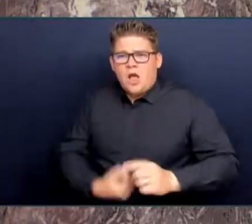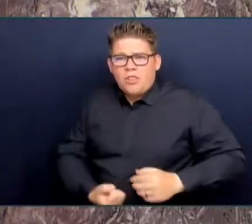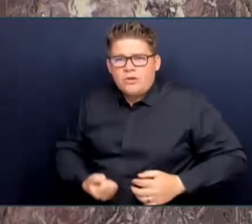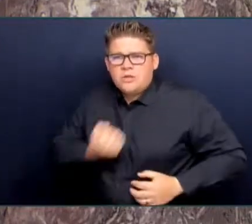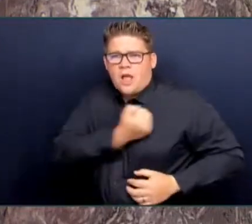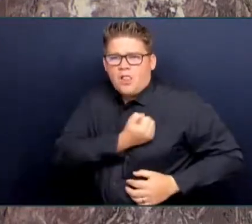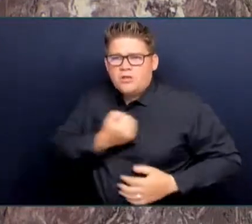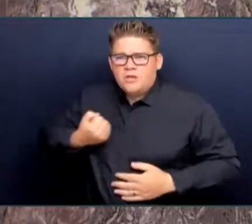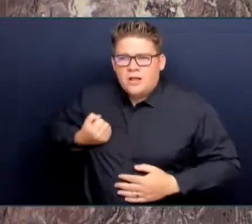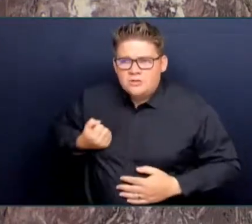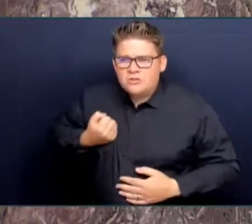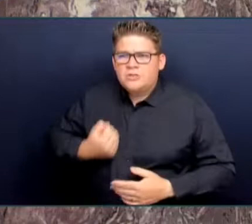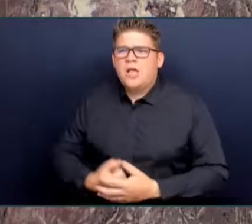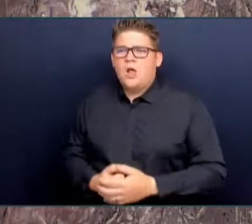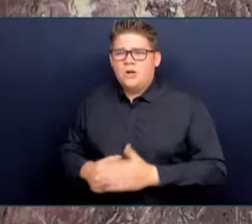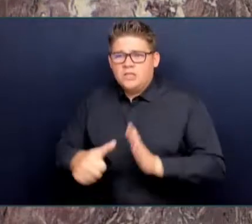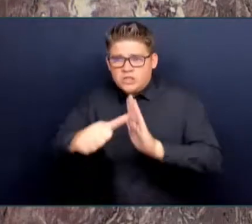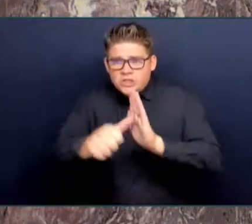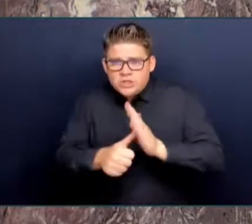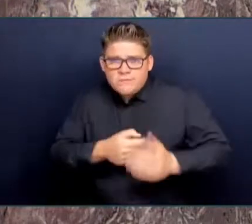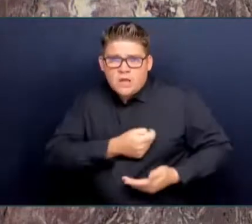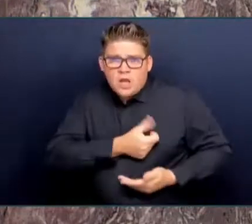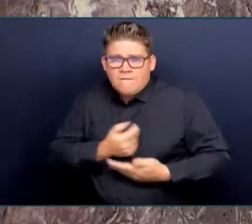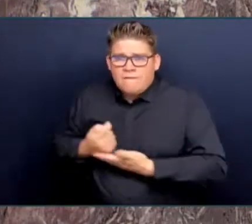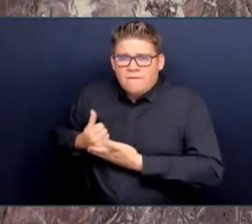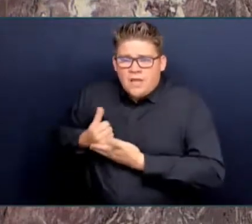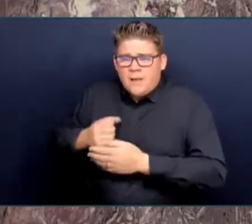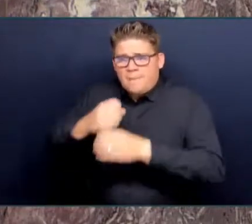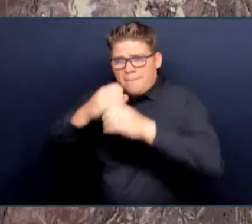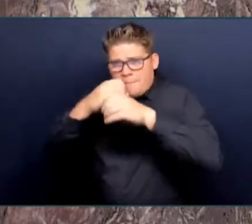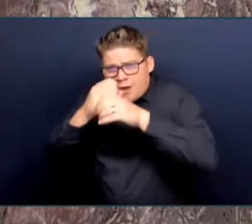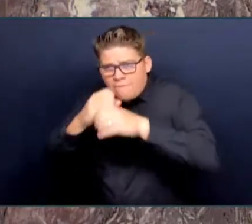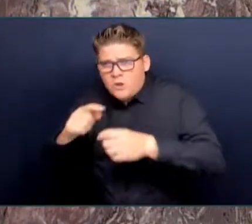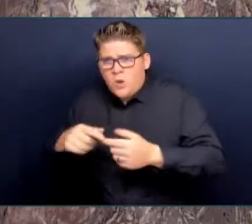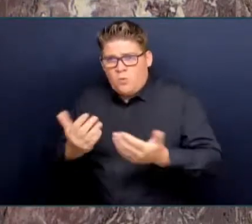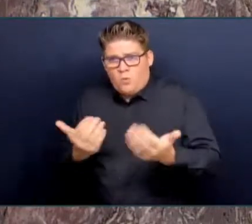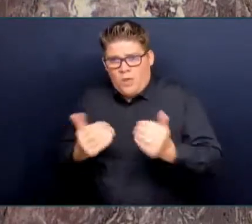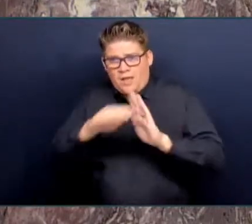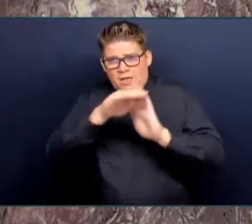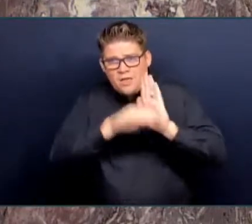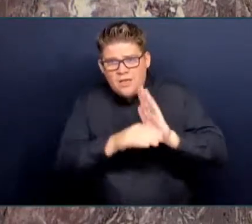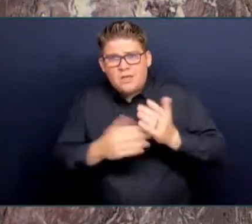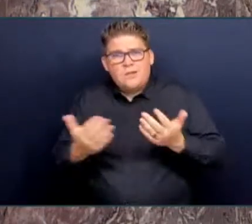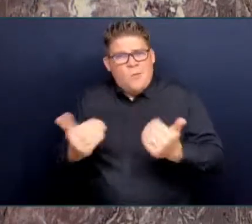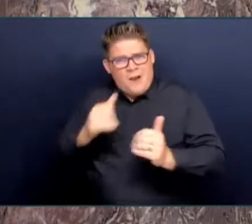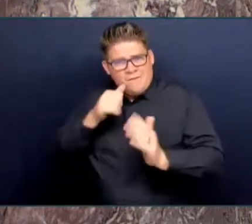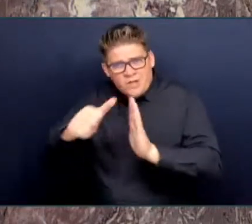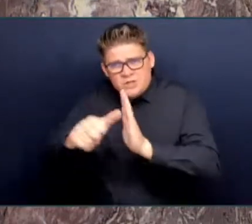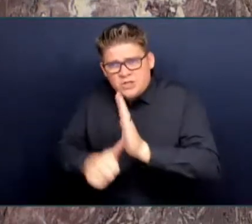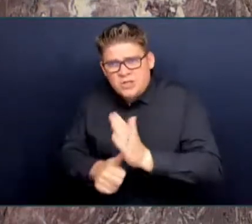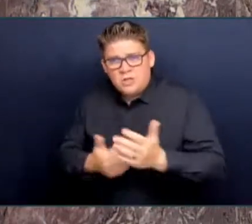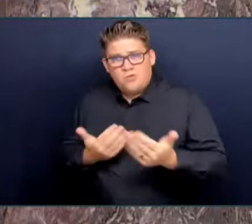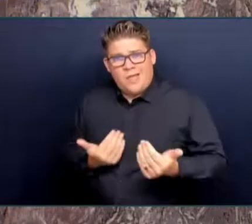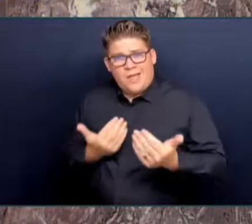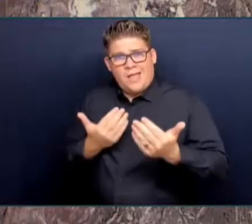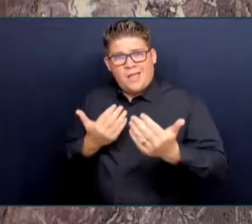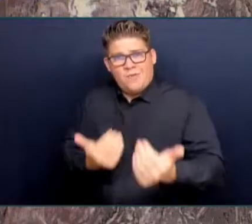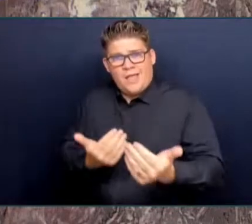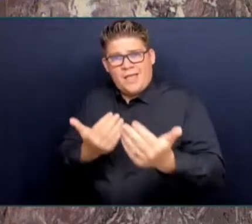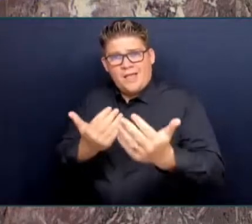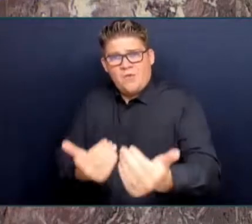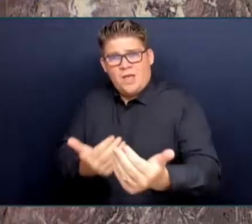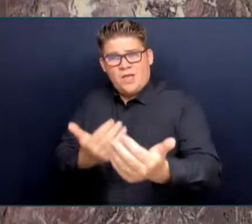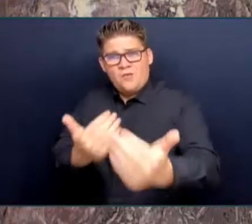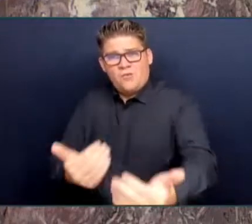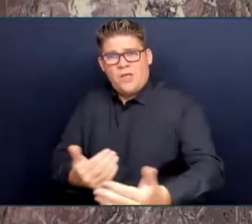another one for her surgery. And after these waits, when she finally had surgery, the tumor